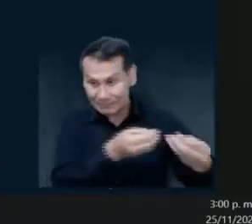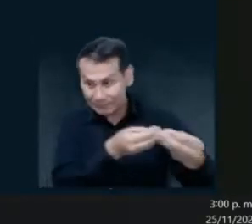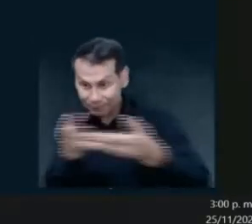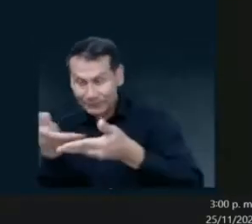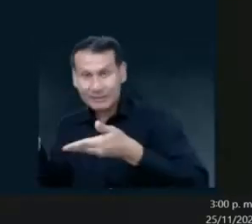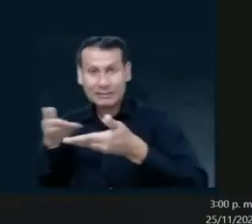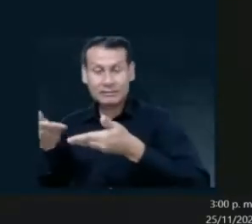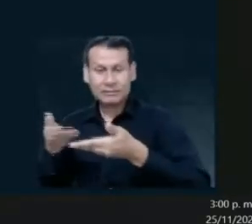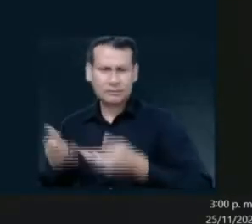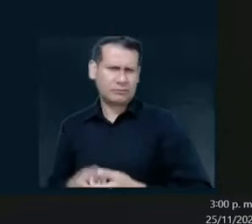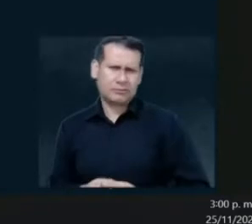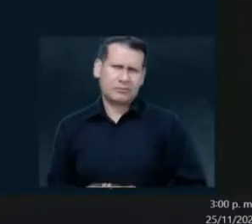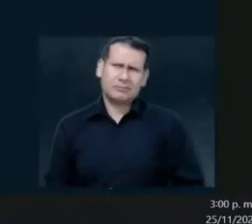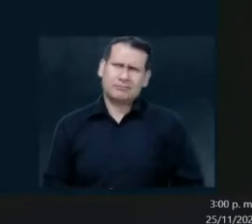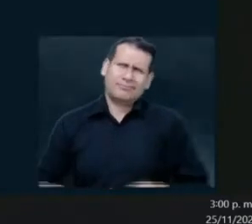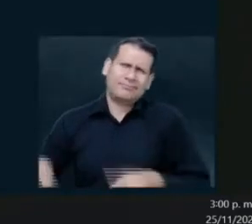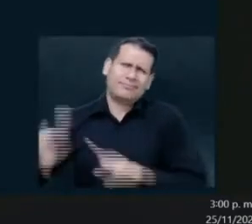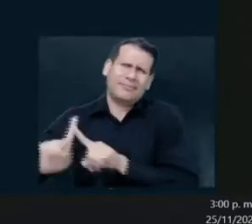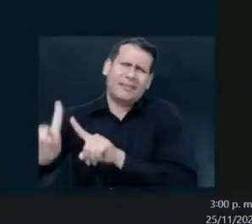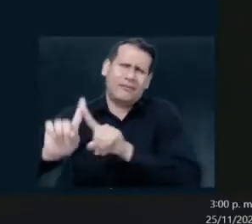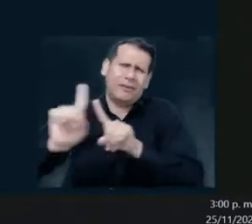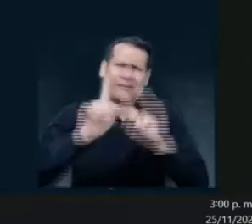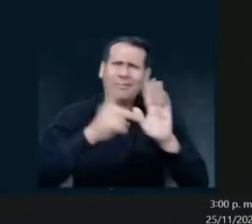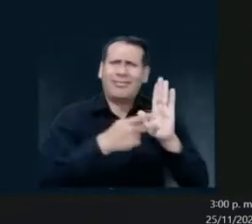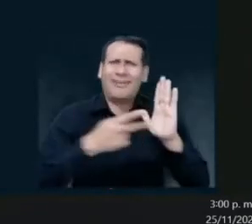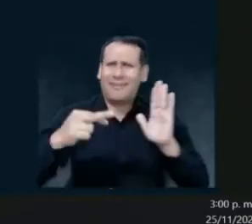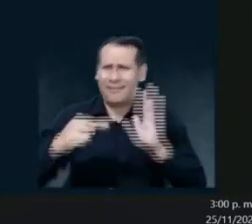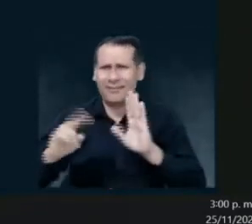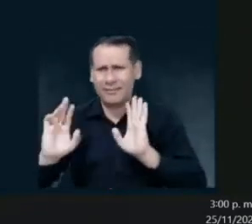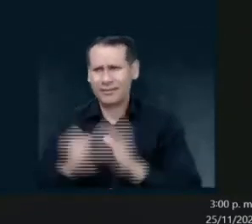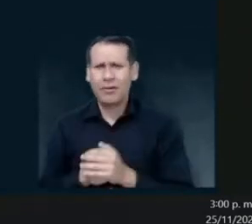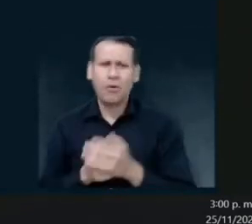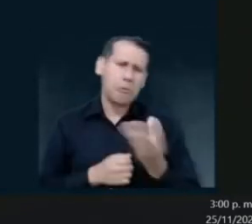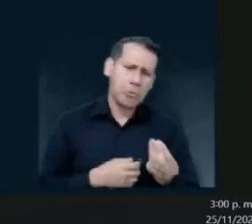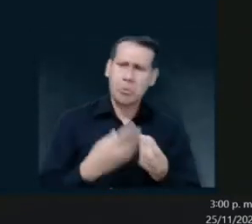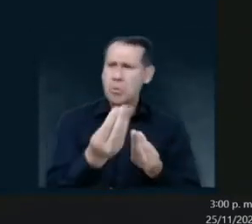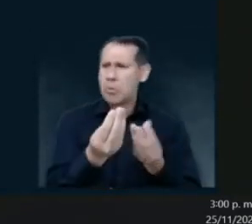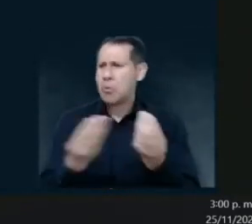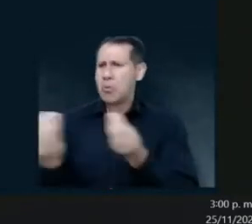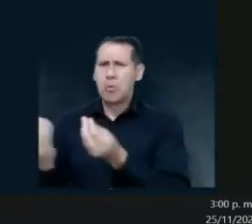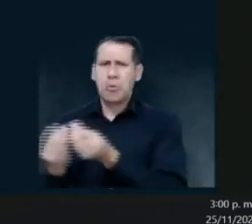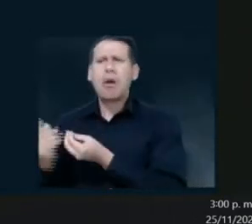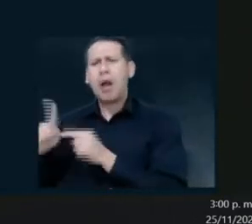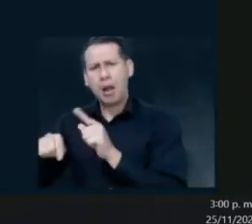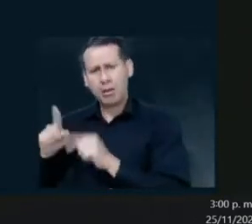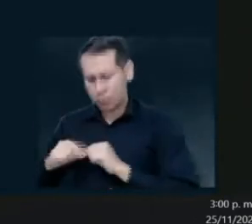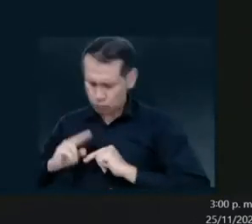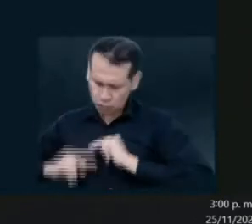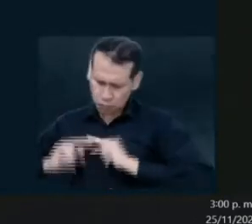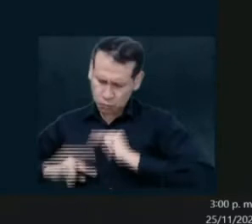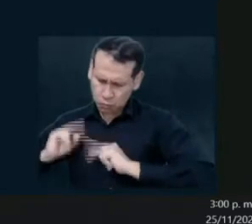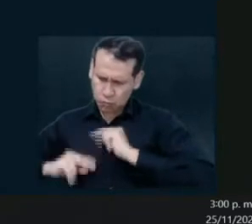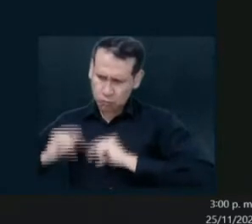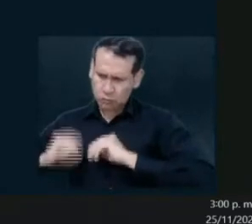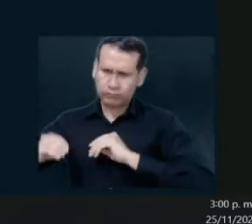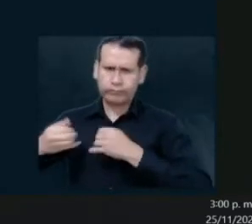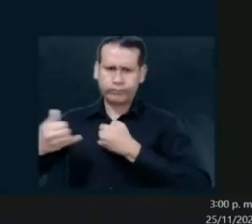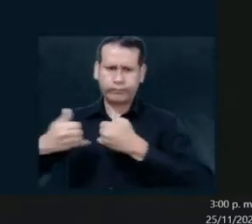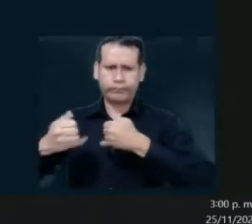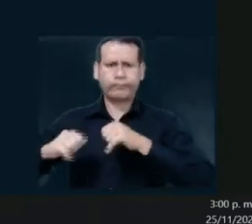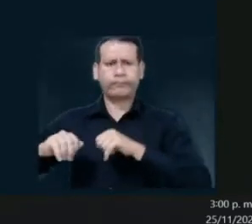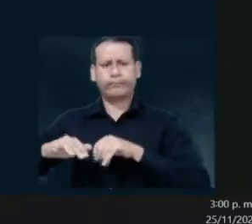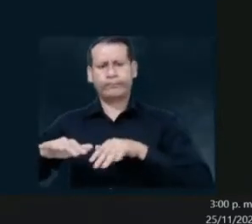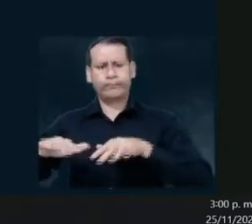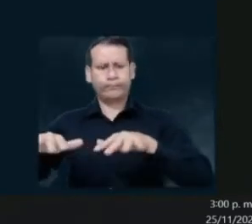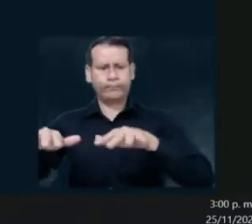These tiny ESPs, wireless, and so on, the small groups that build their own network, they will end up